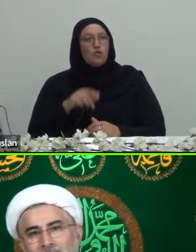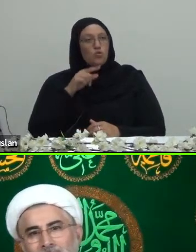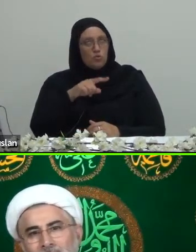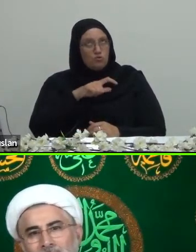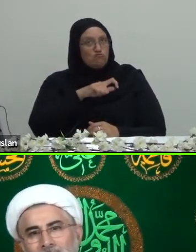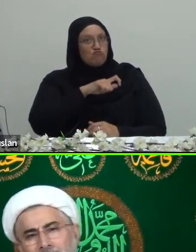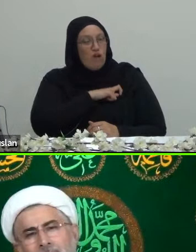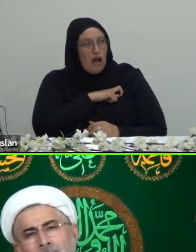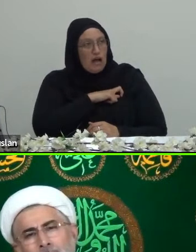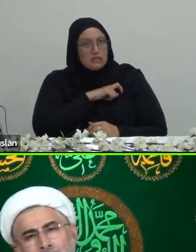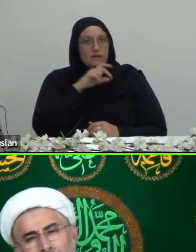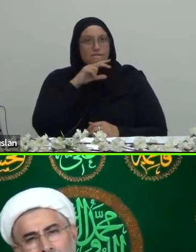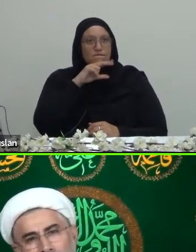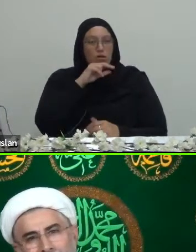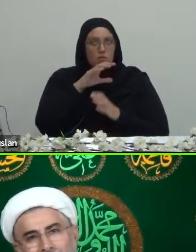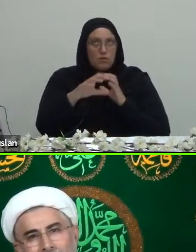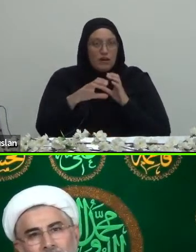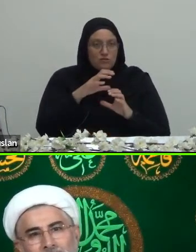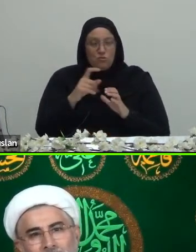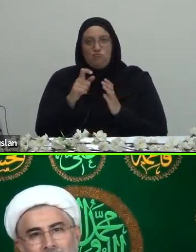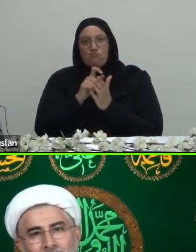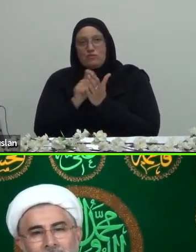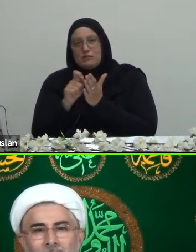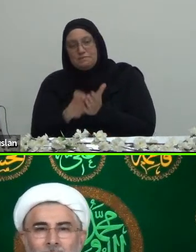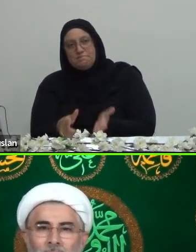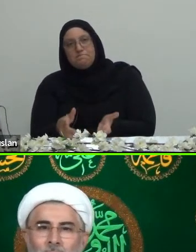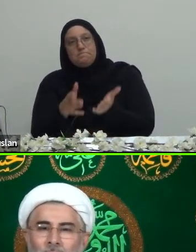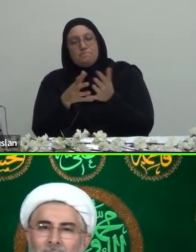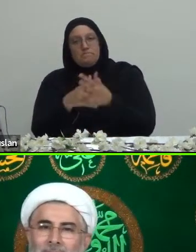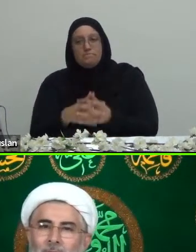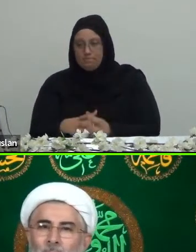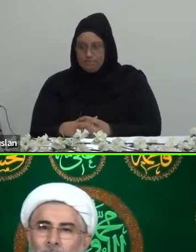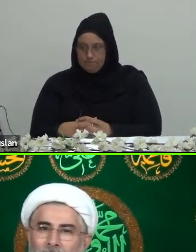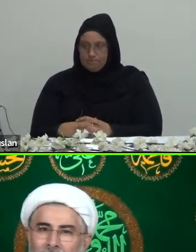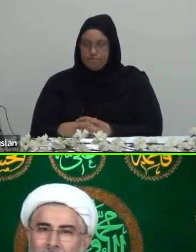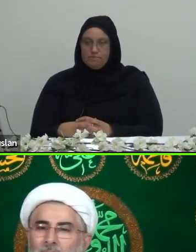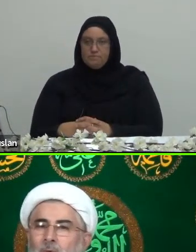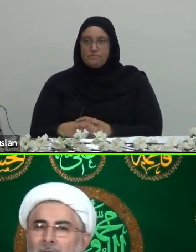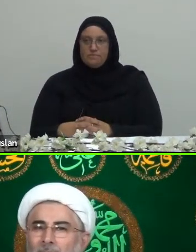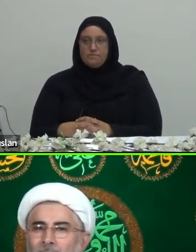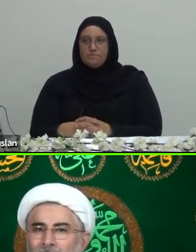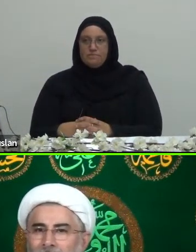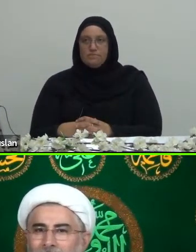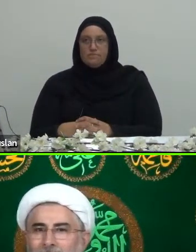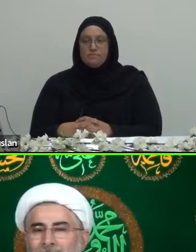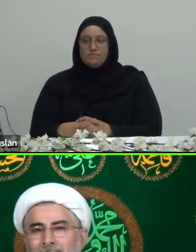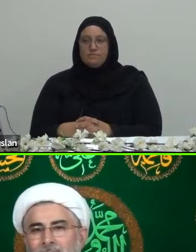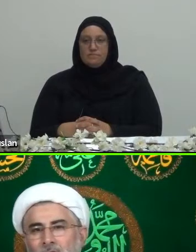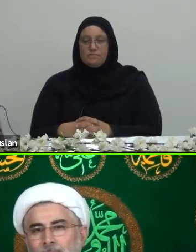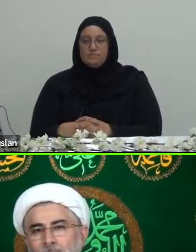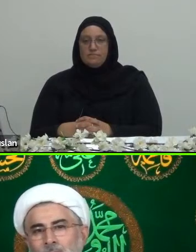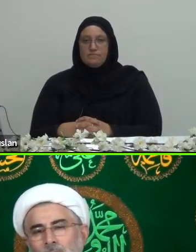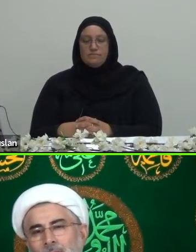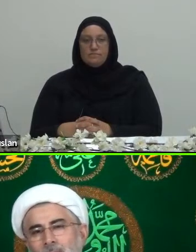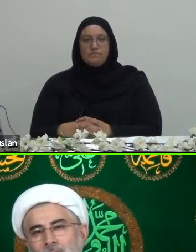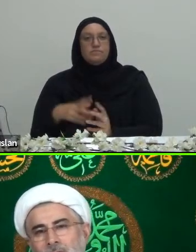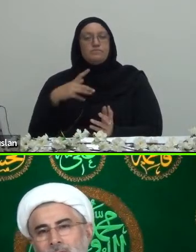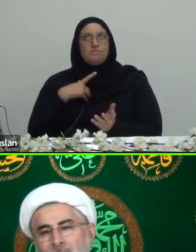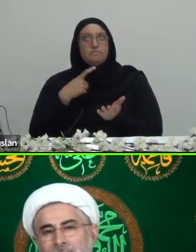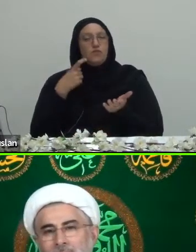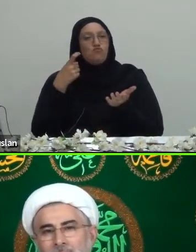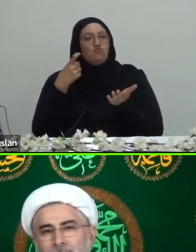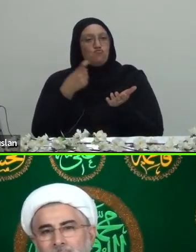the written text of it. Recommendation is that make sure you have two witnesses to avoid any dispute or